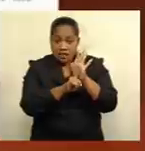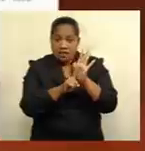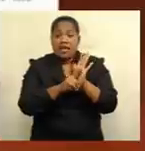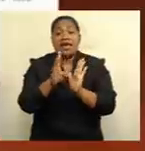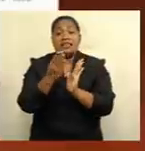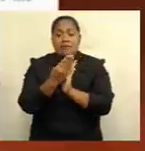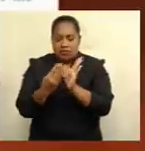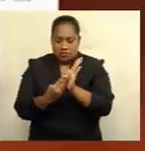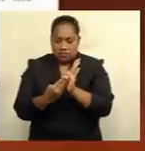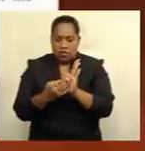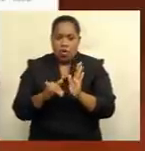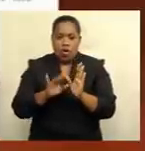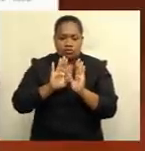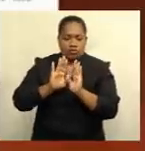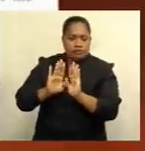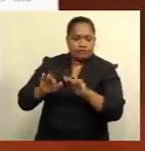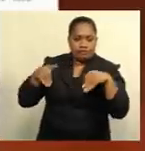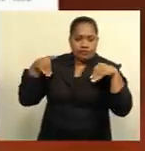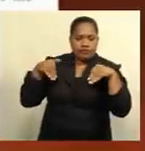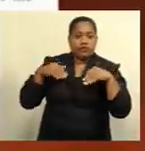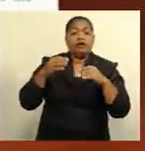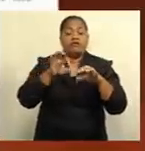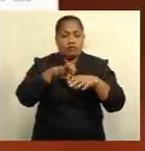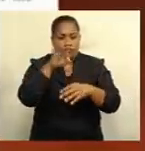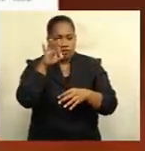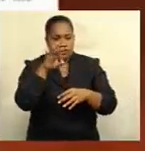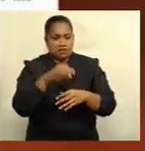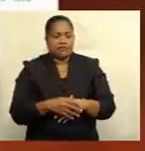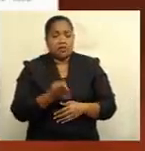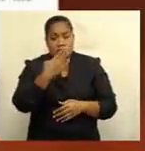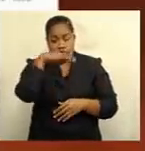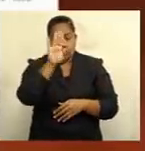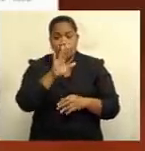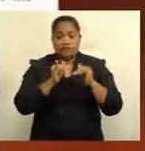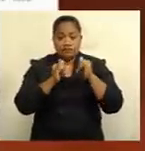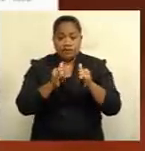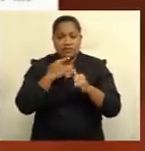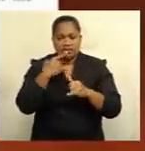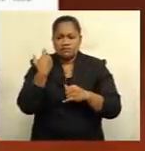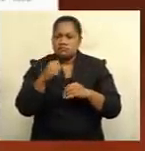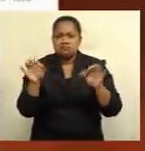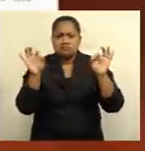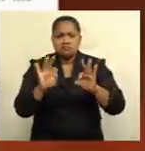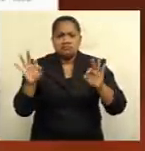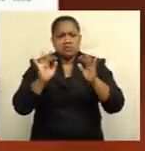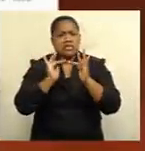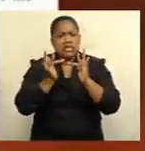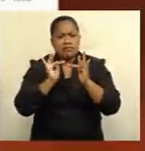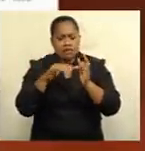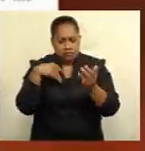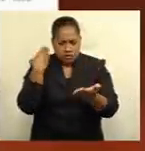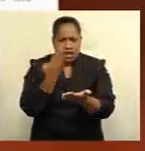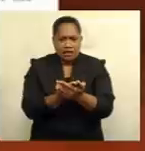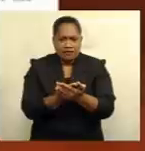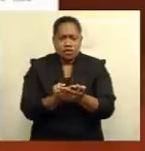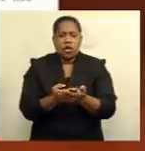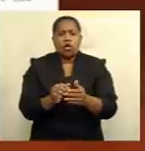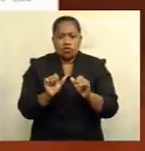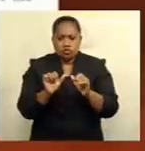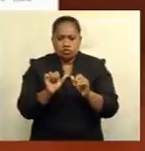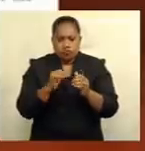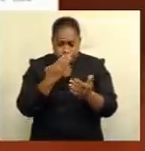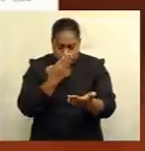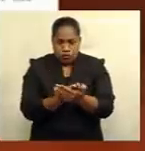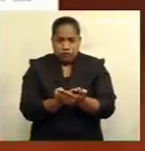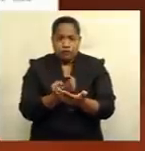voting. The Chief Justice also ruling that there was no email produced in evidence to prove that an internal memo was emailed